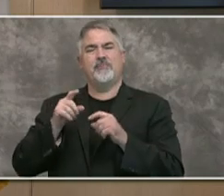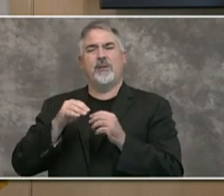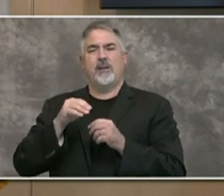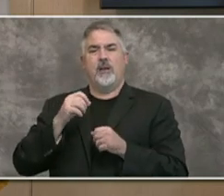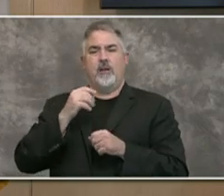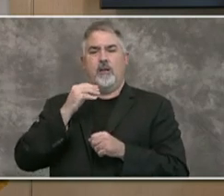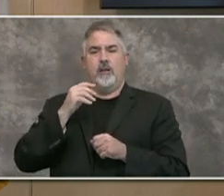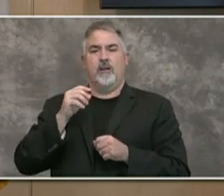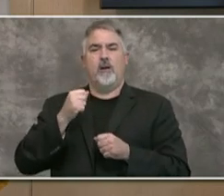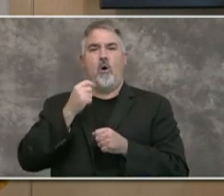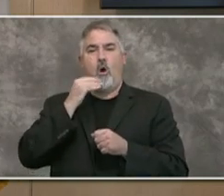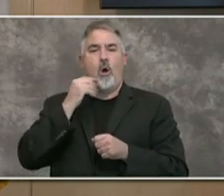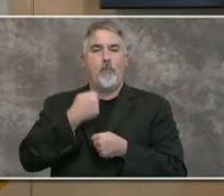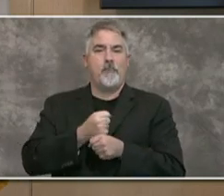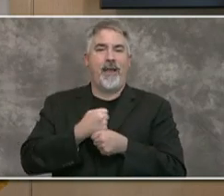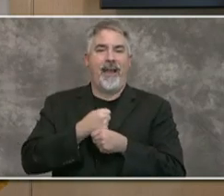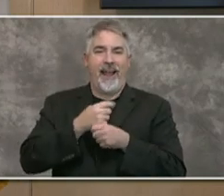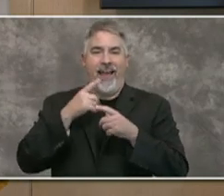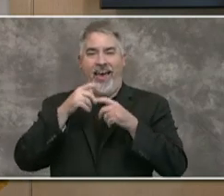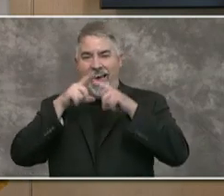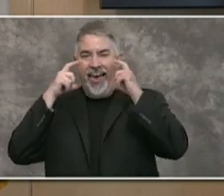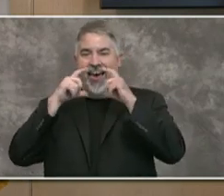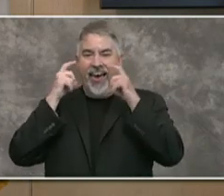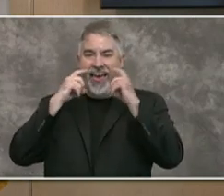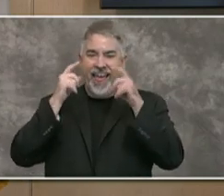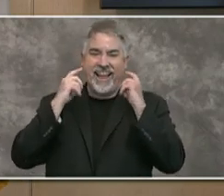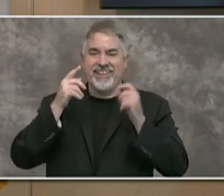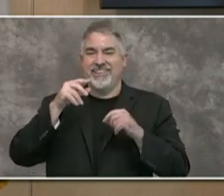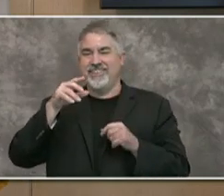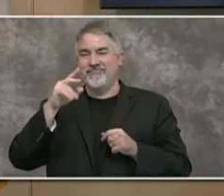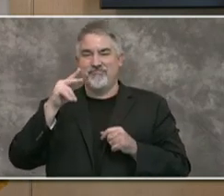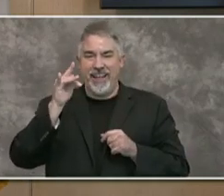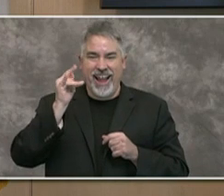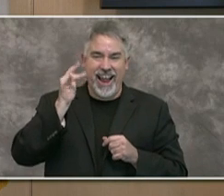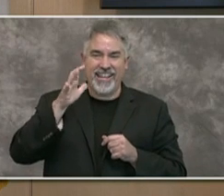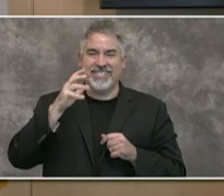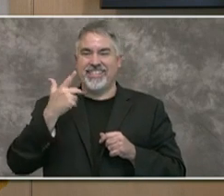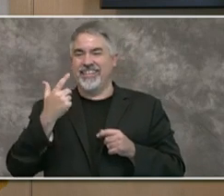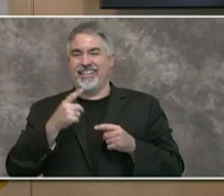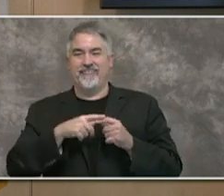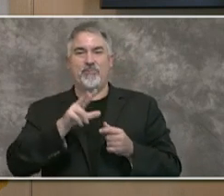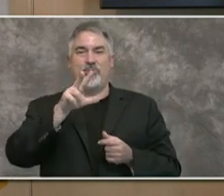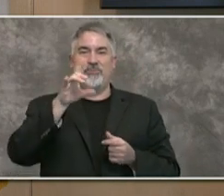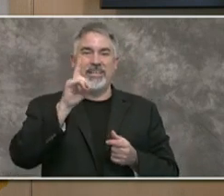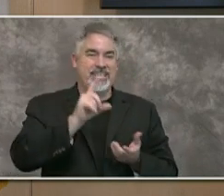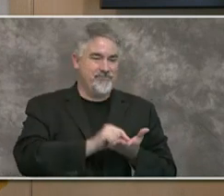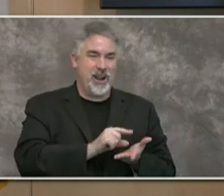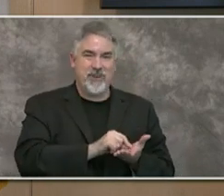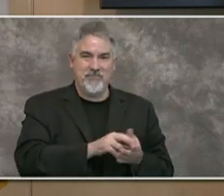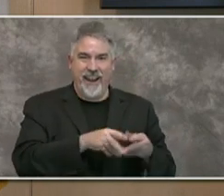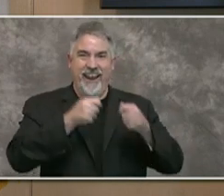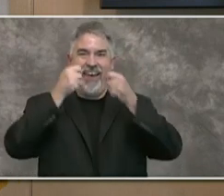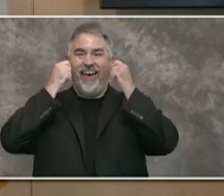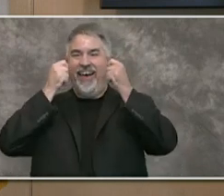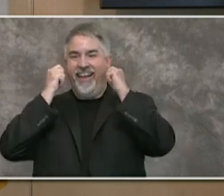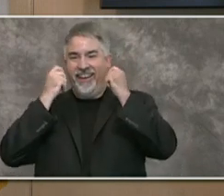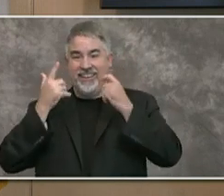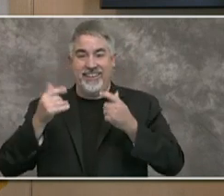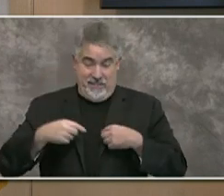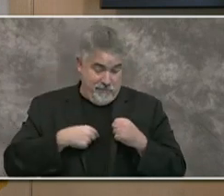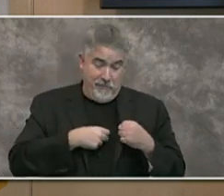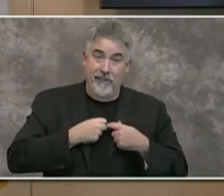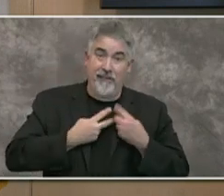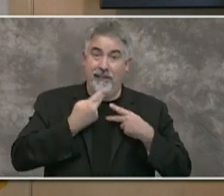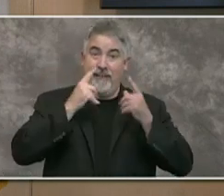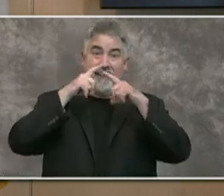Are plastic masks like those made from 3D printers as effective as fabric masks? Is one